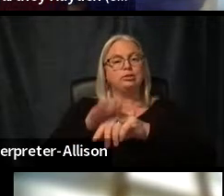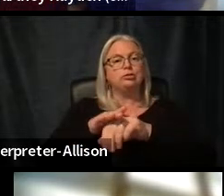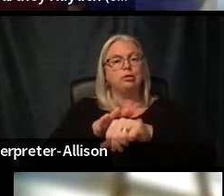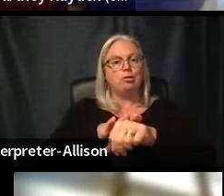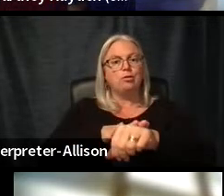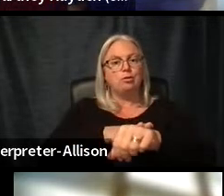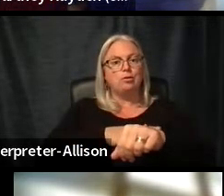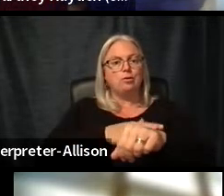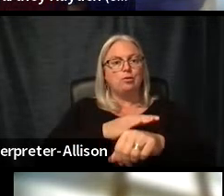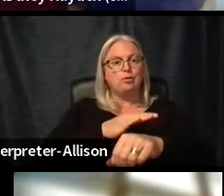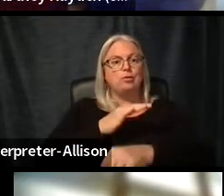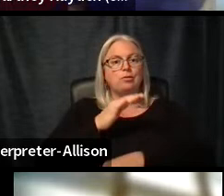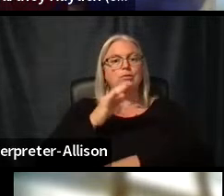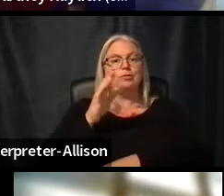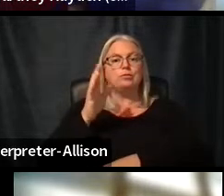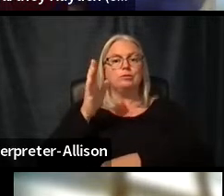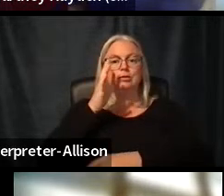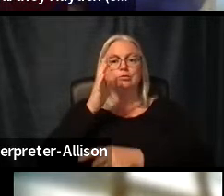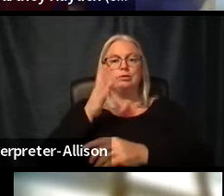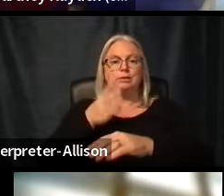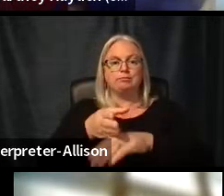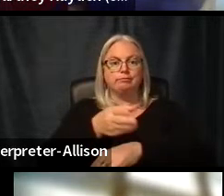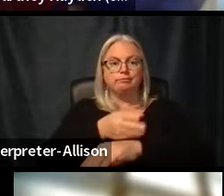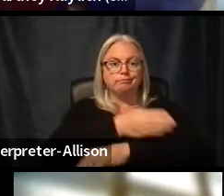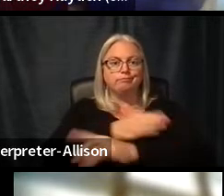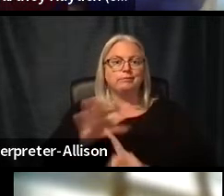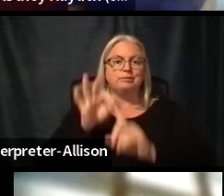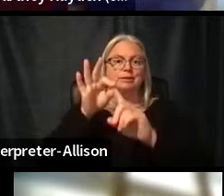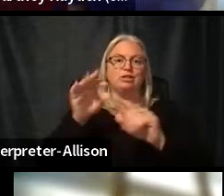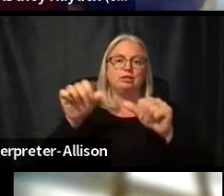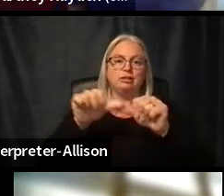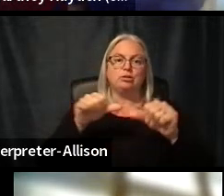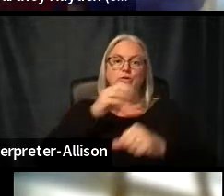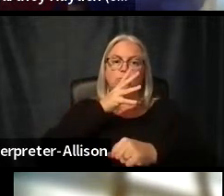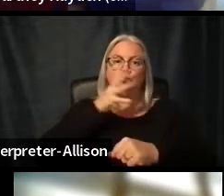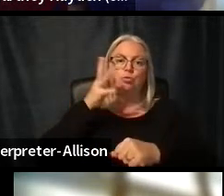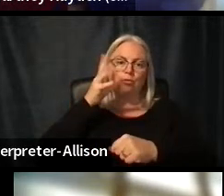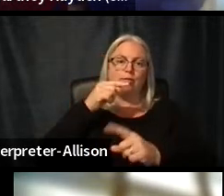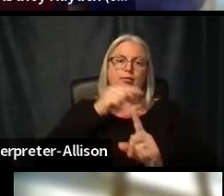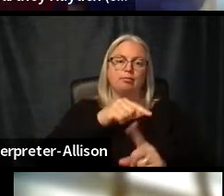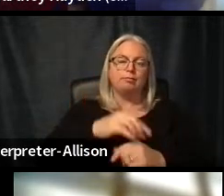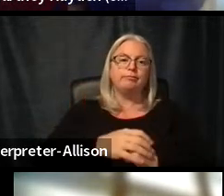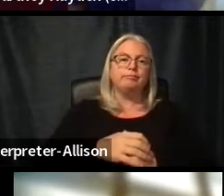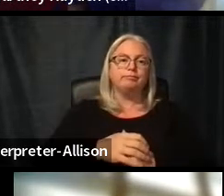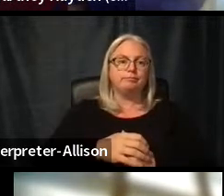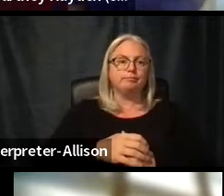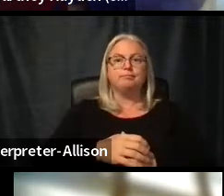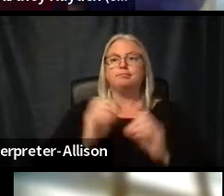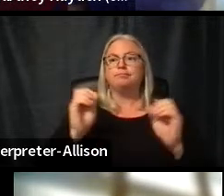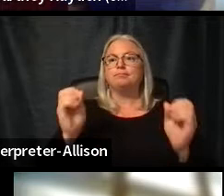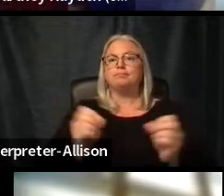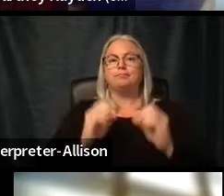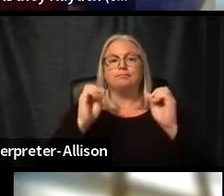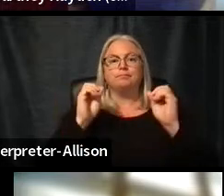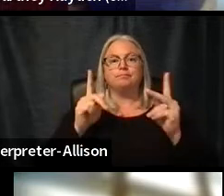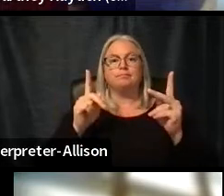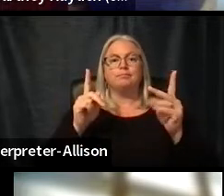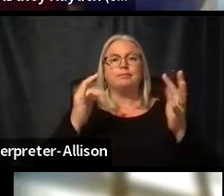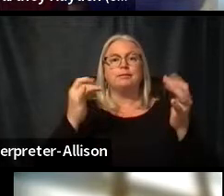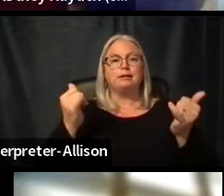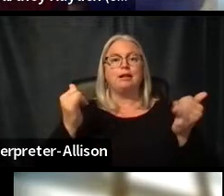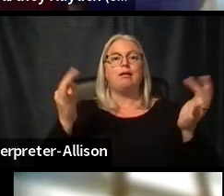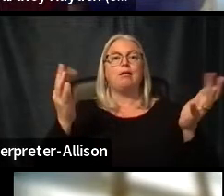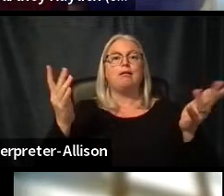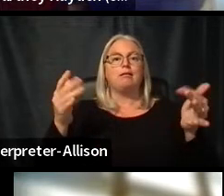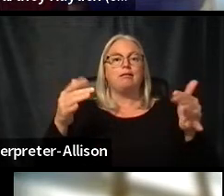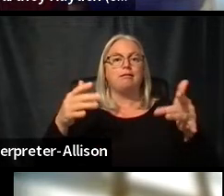the access will be better, especially in the rural areas. Okay, so we are winding down. I